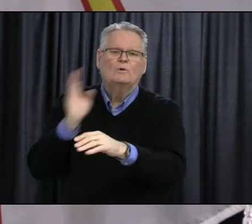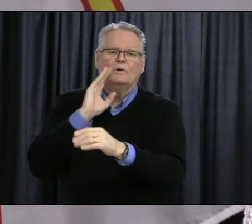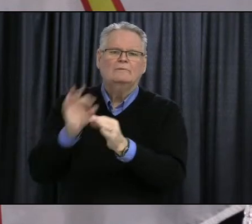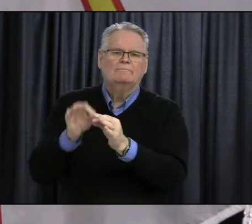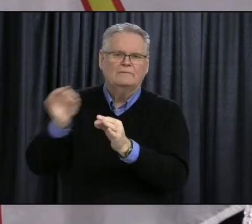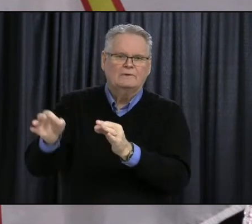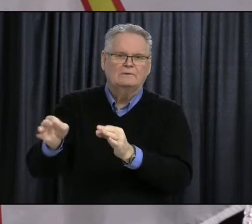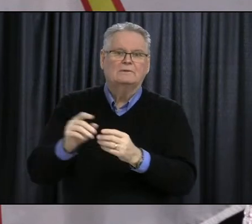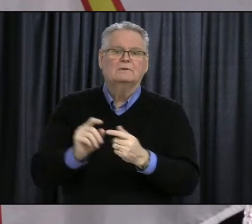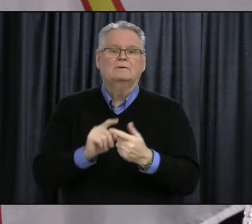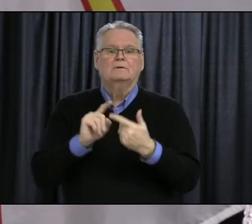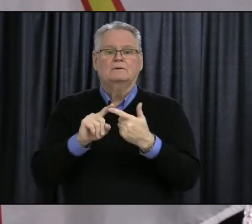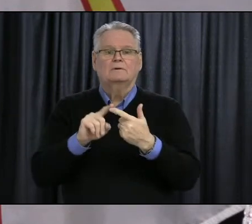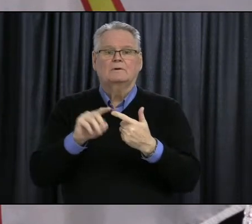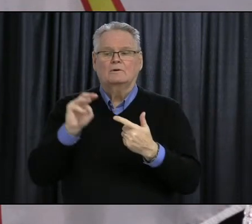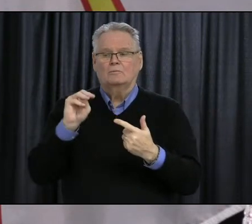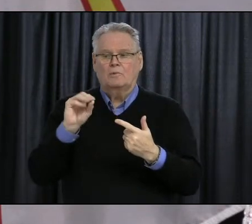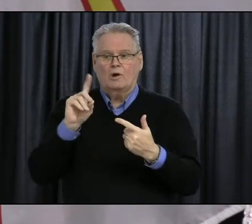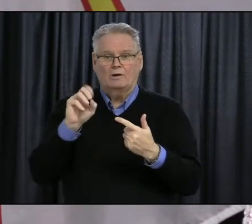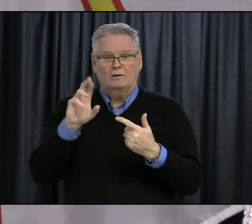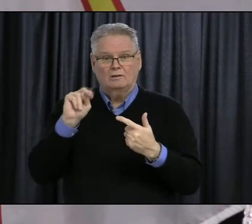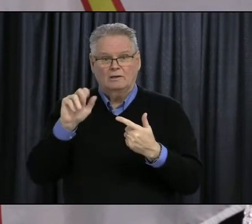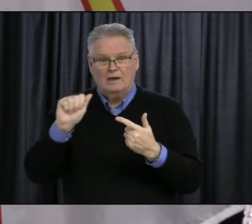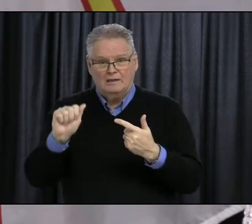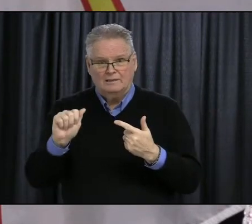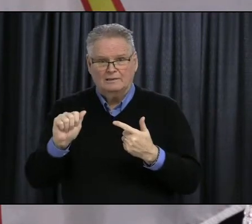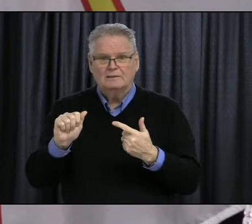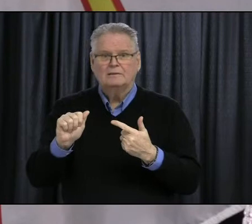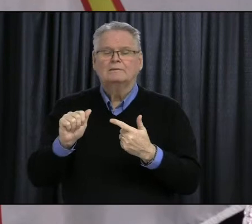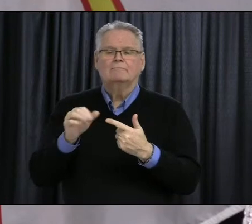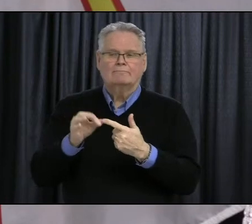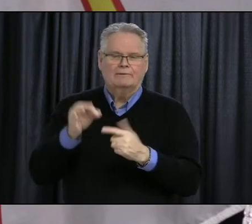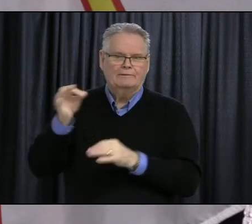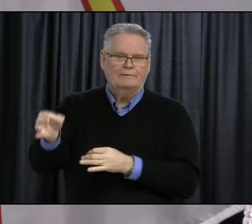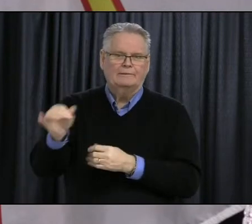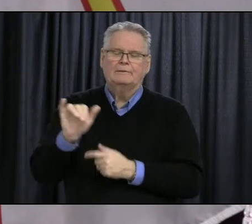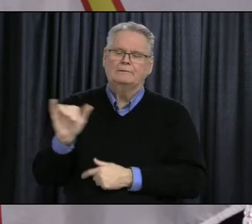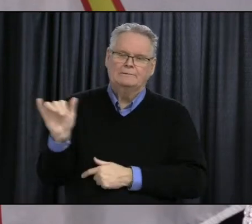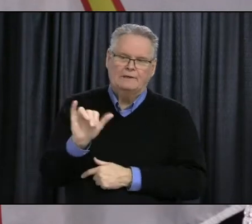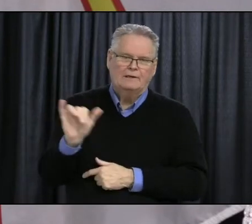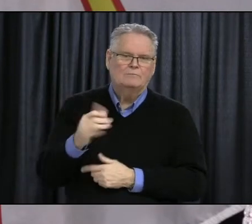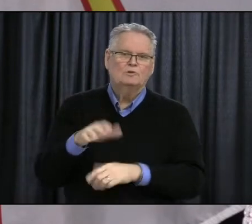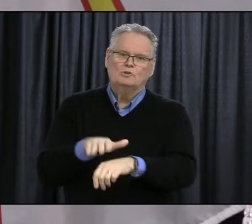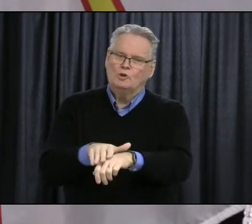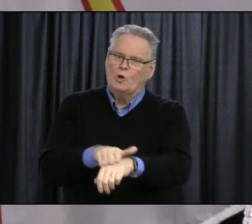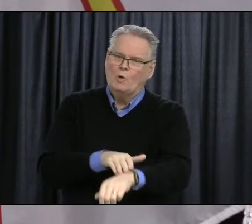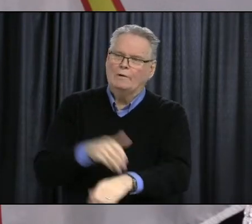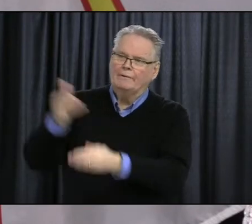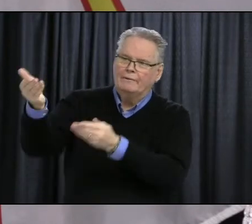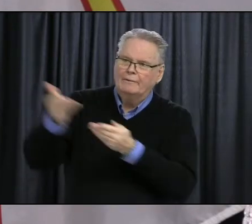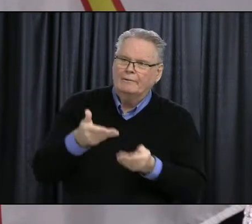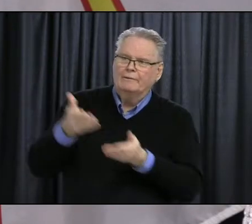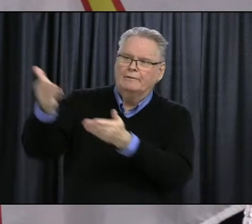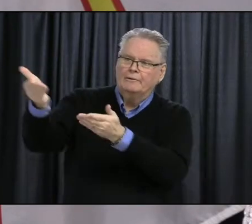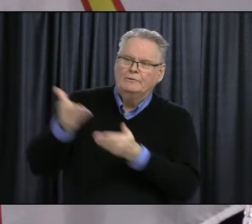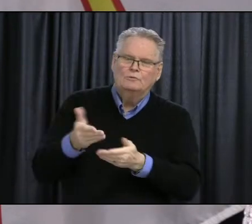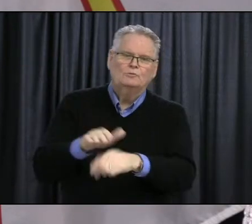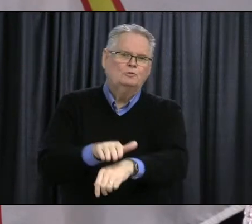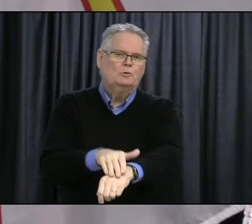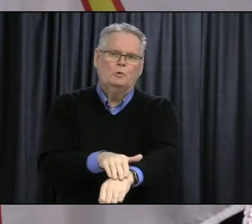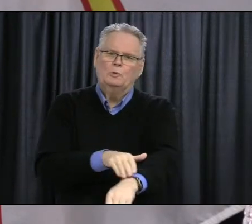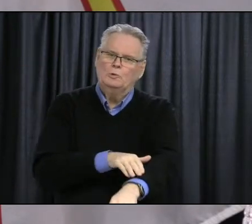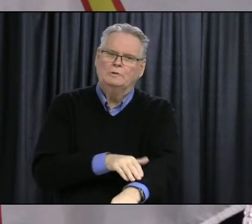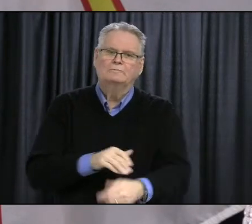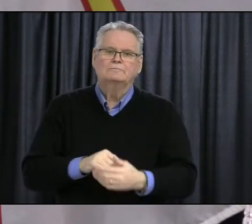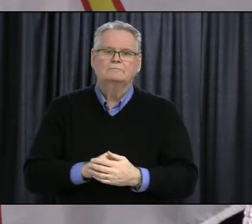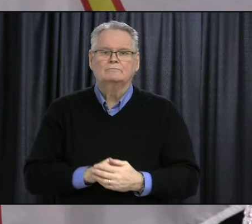our last briefing, but we are expecting a limited shipment this week. All health authorities are working diligently to vaccinate those in the Phase